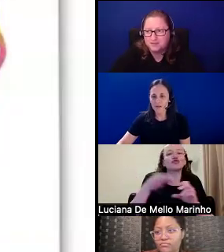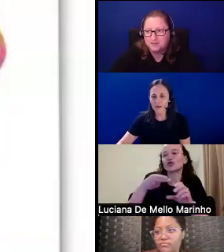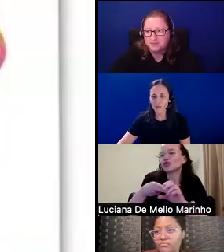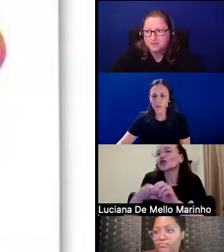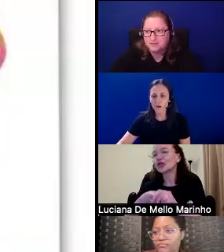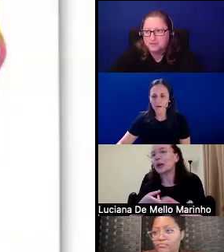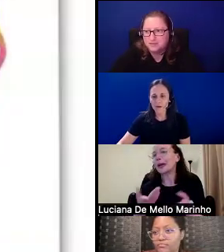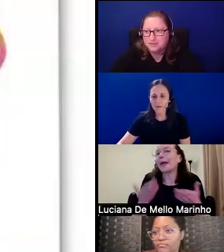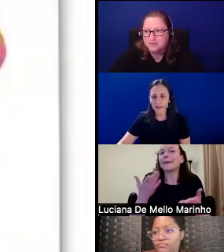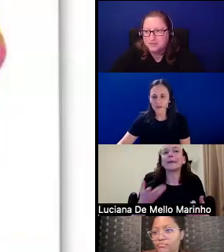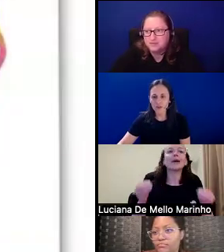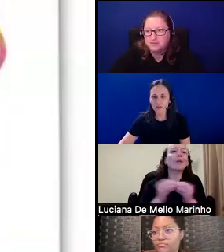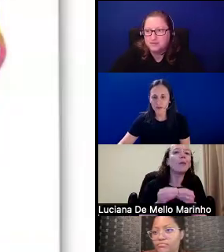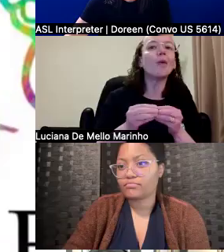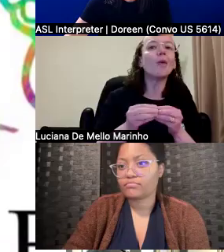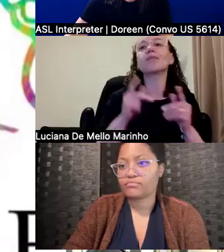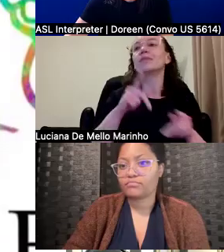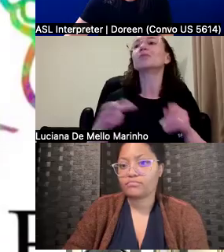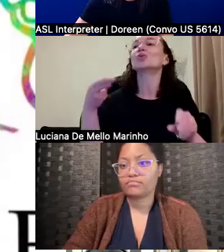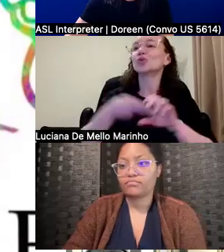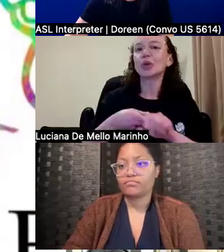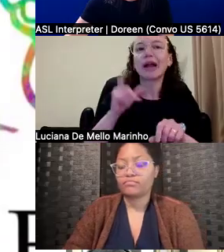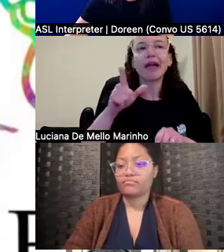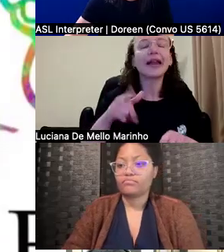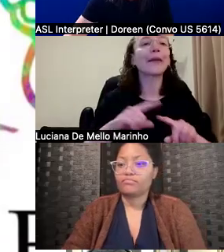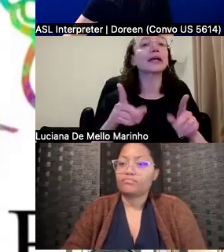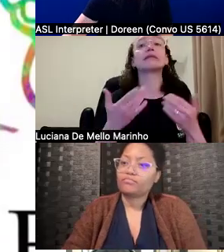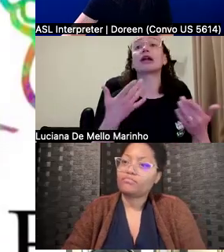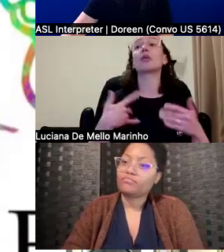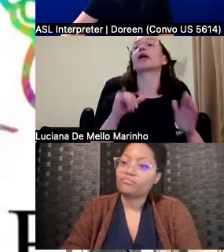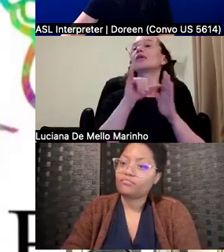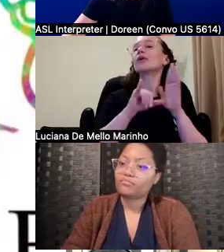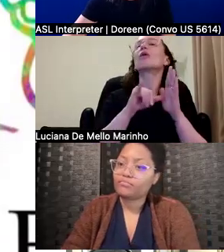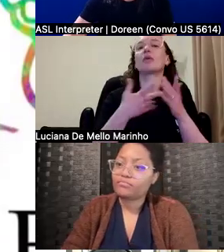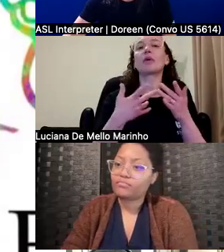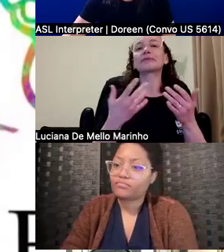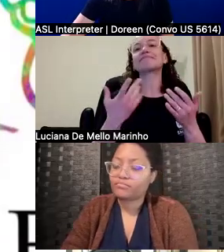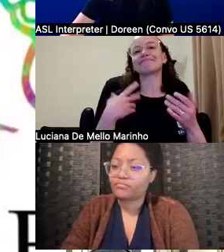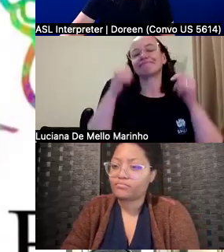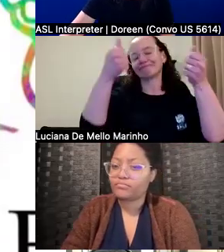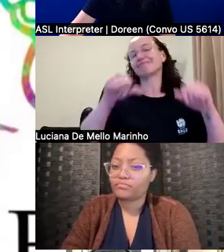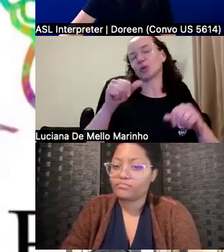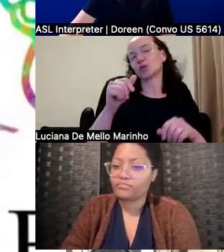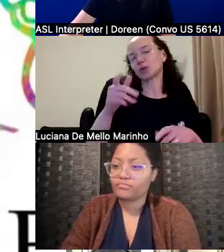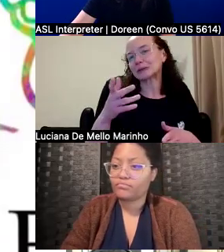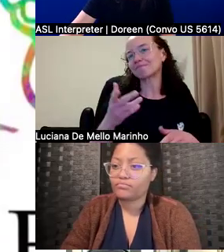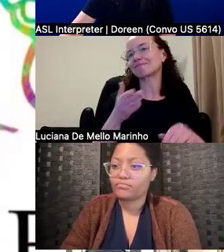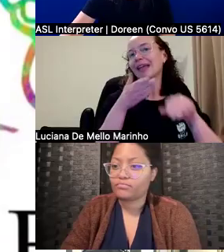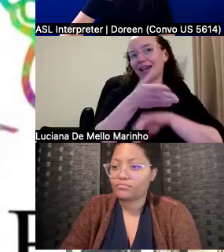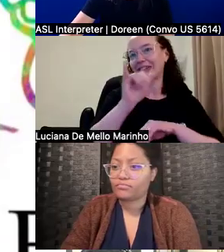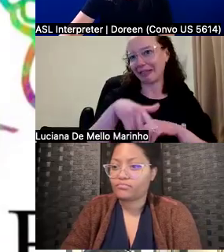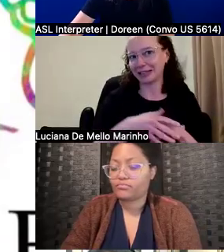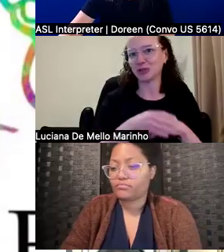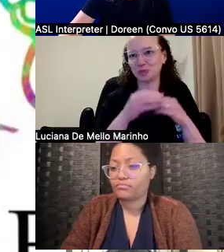Okay, so great. Welcome. Thank you for joining. And I see more people will be joining, but I do